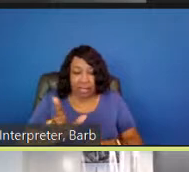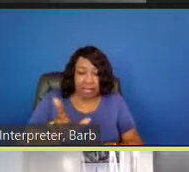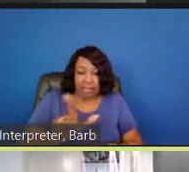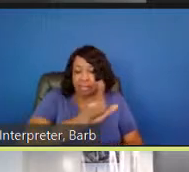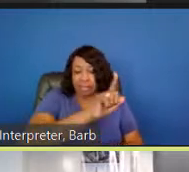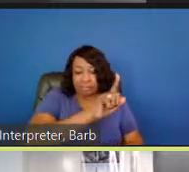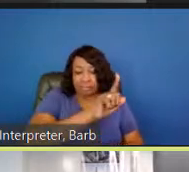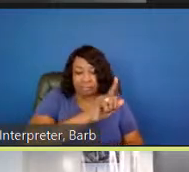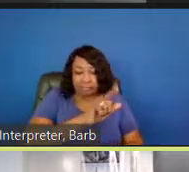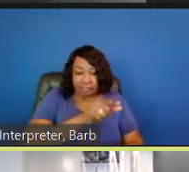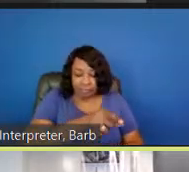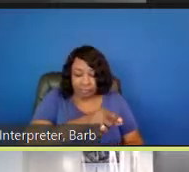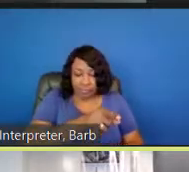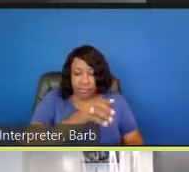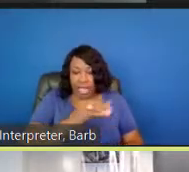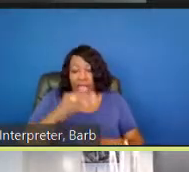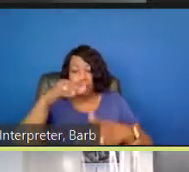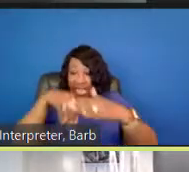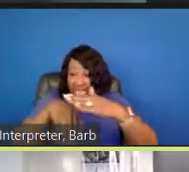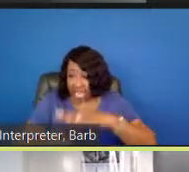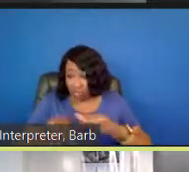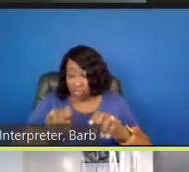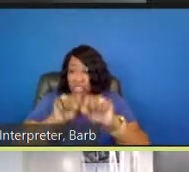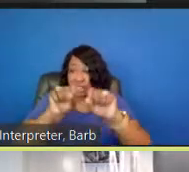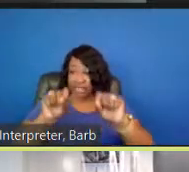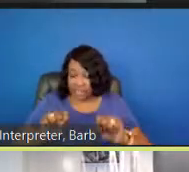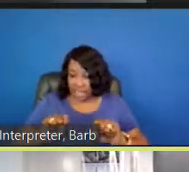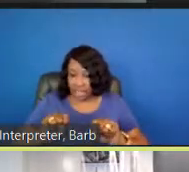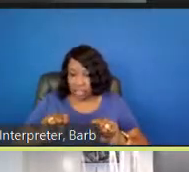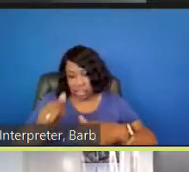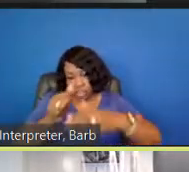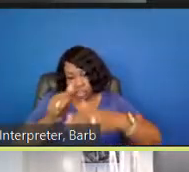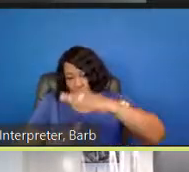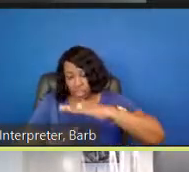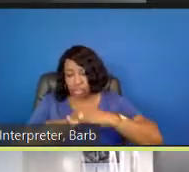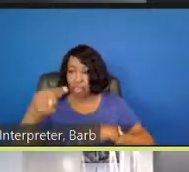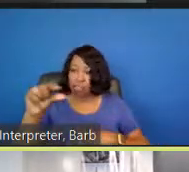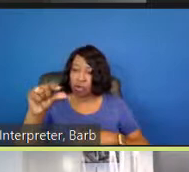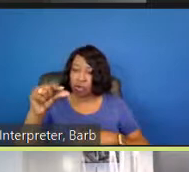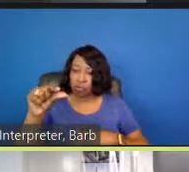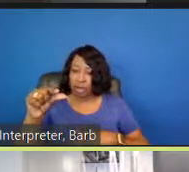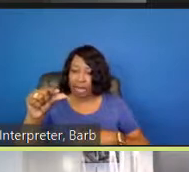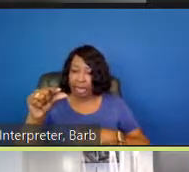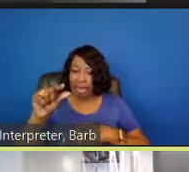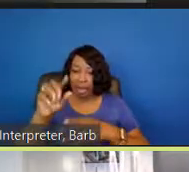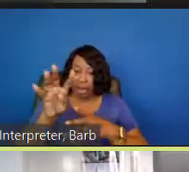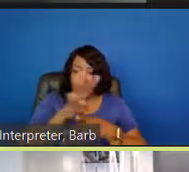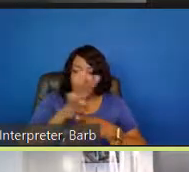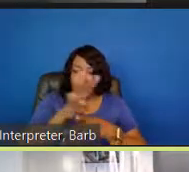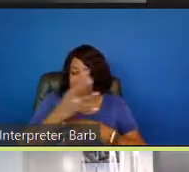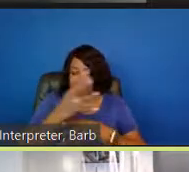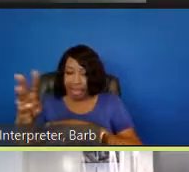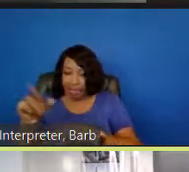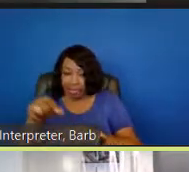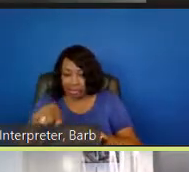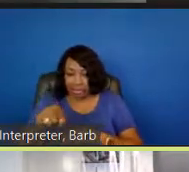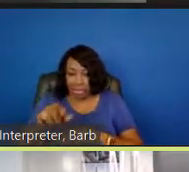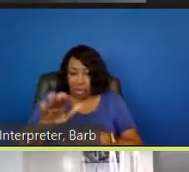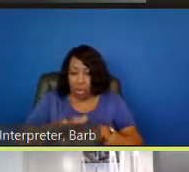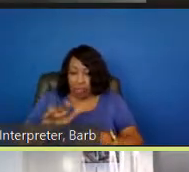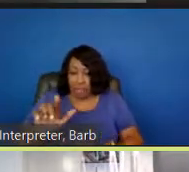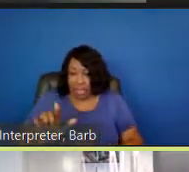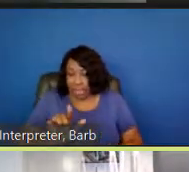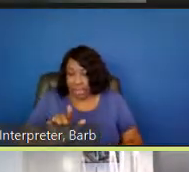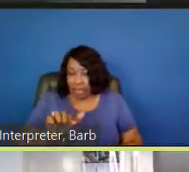image. The entrance to the station is under the green banner at the left-hand side. That